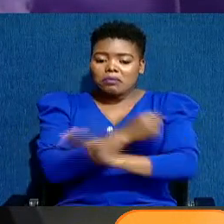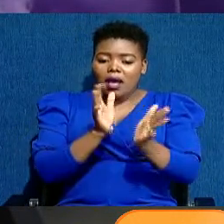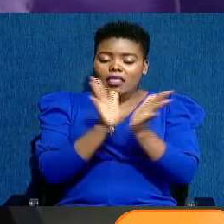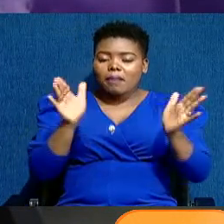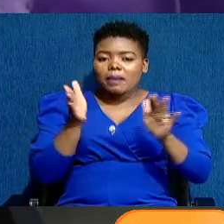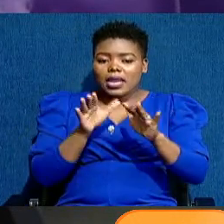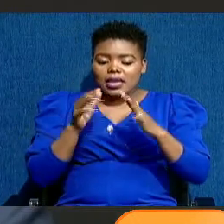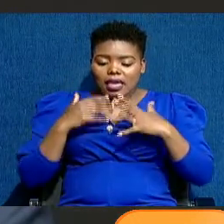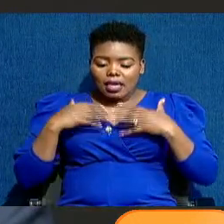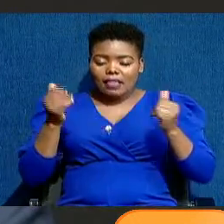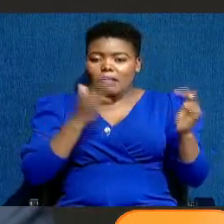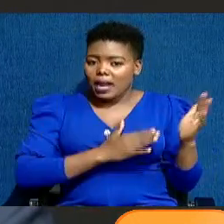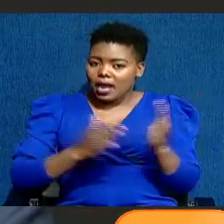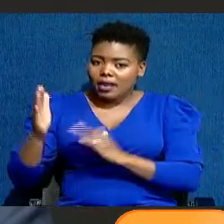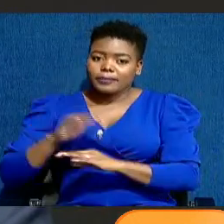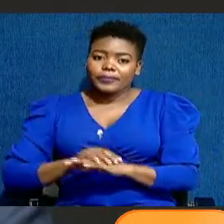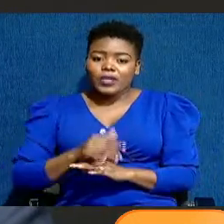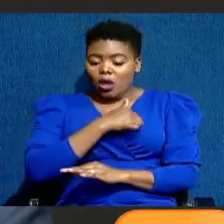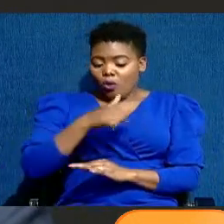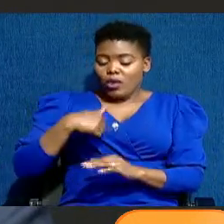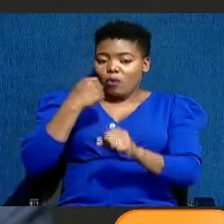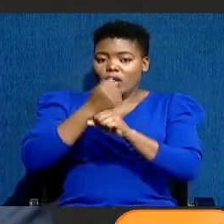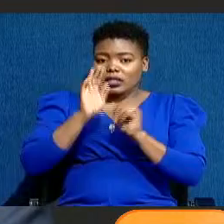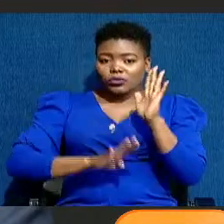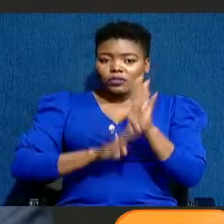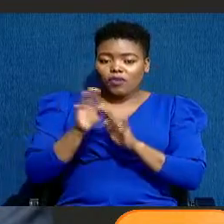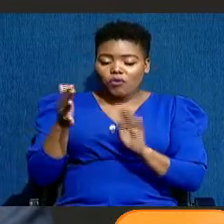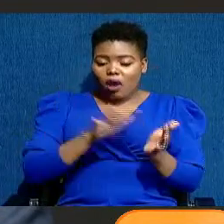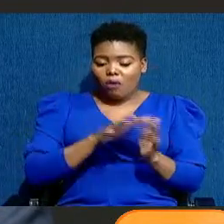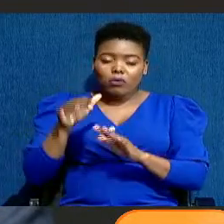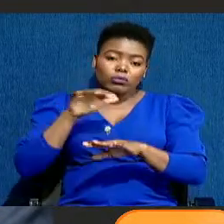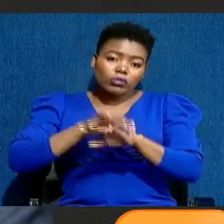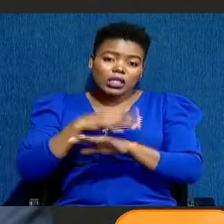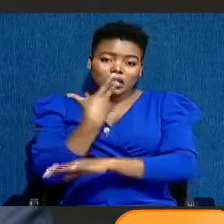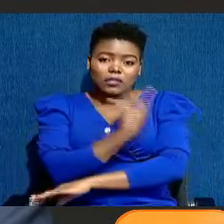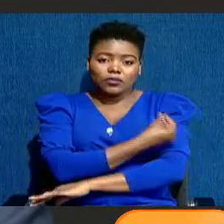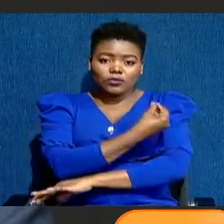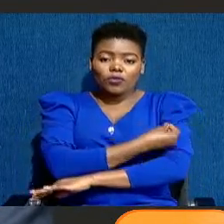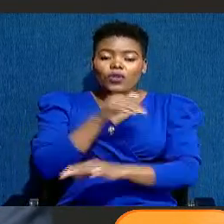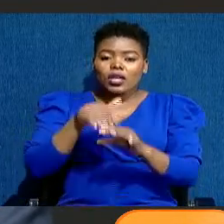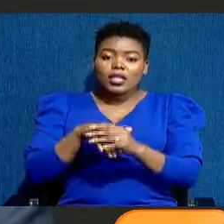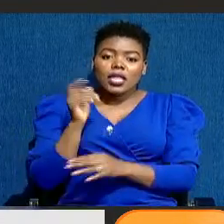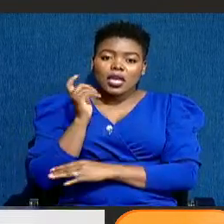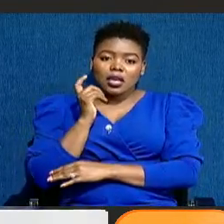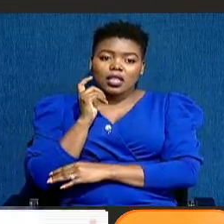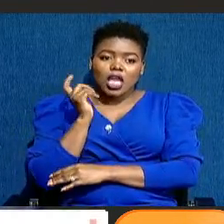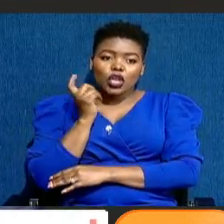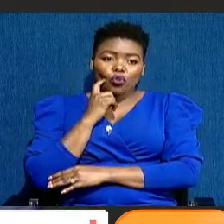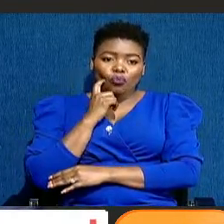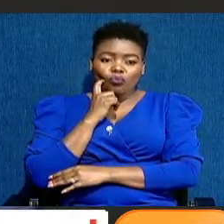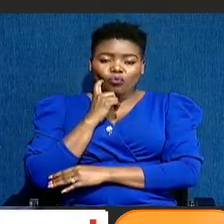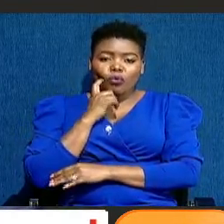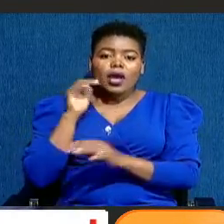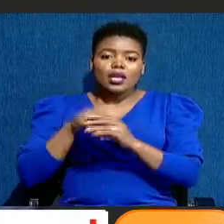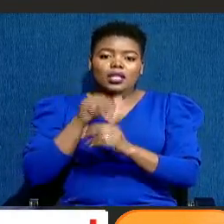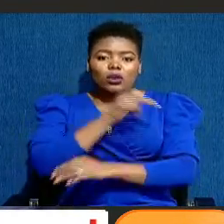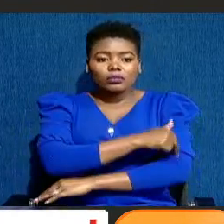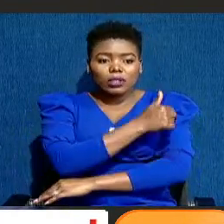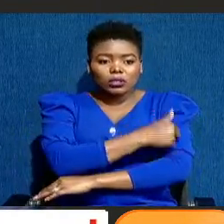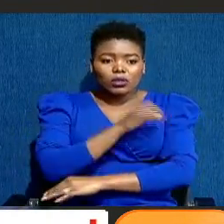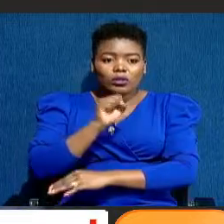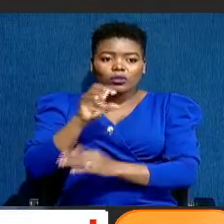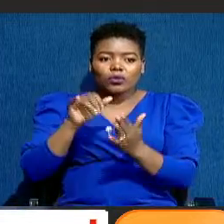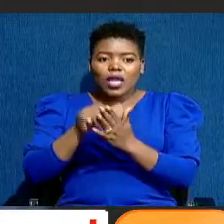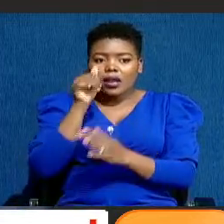health initiative. We are working to develop mechanism having this product in the shelves of chemists, of clinics, so the private